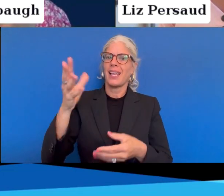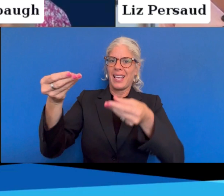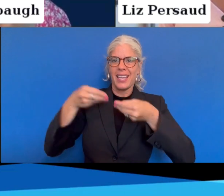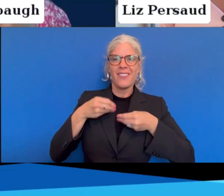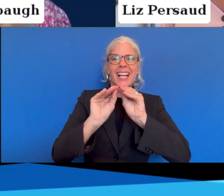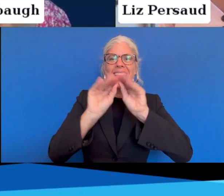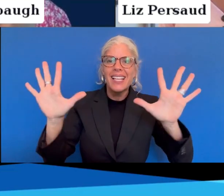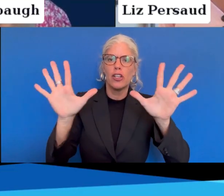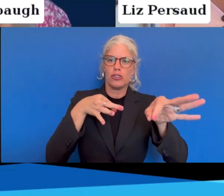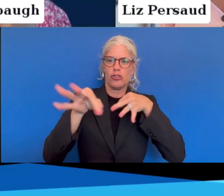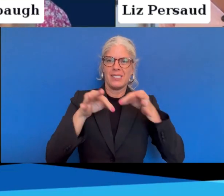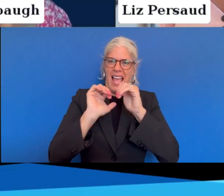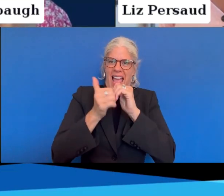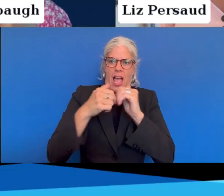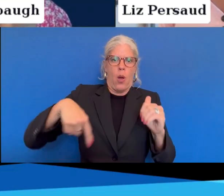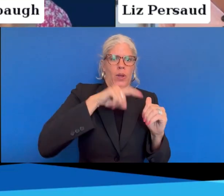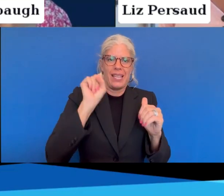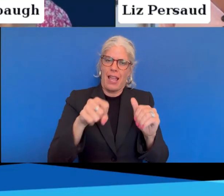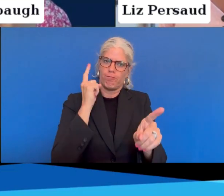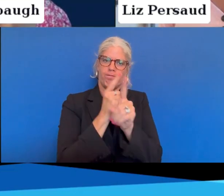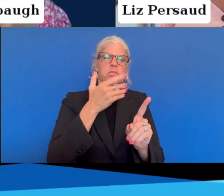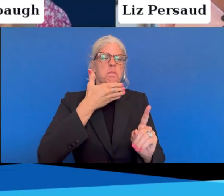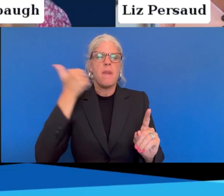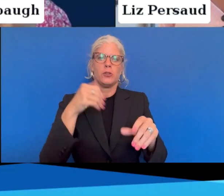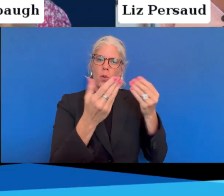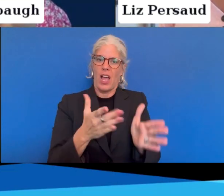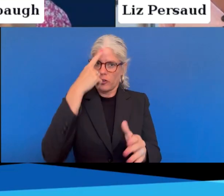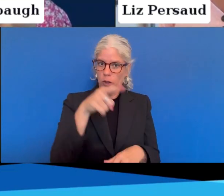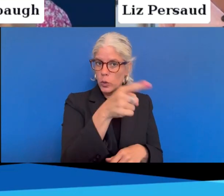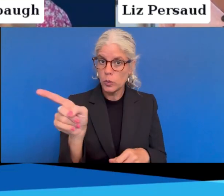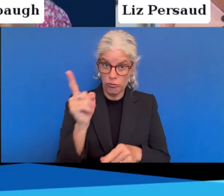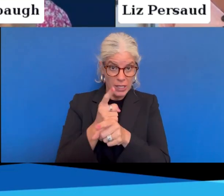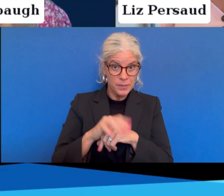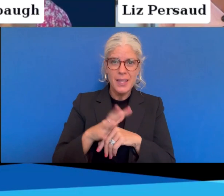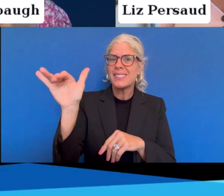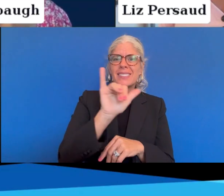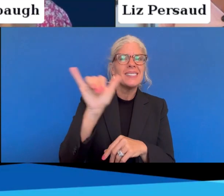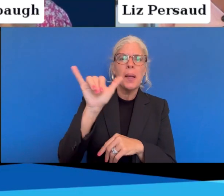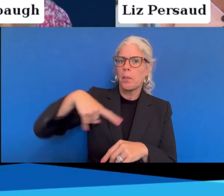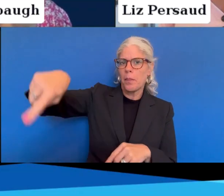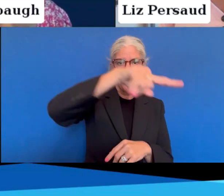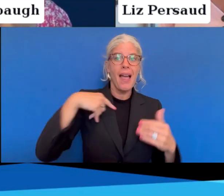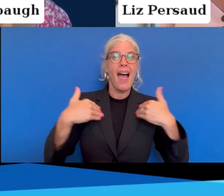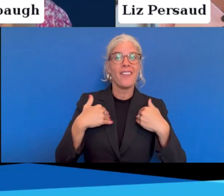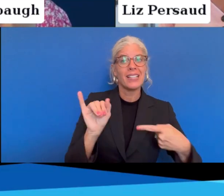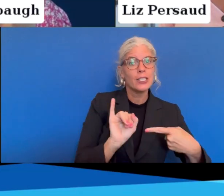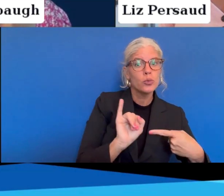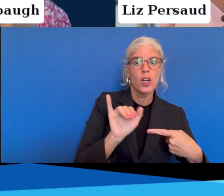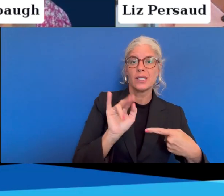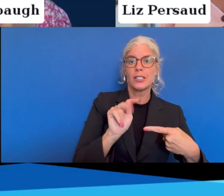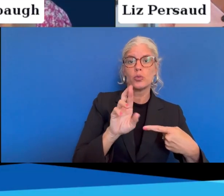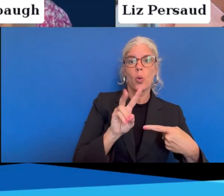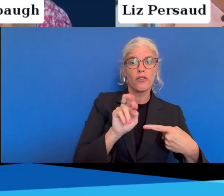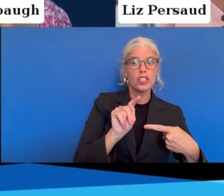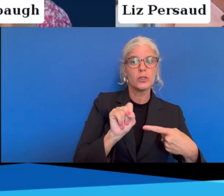in addition to really trying to cultivate that human bond between all of us, give us